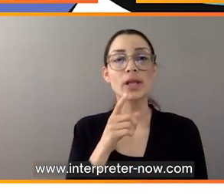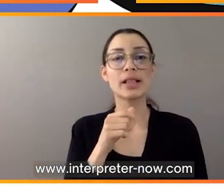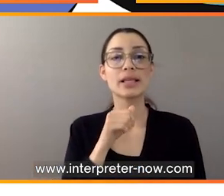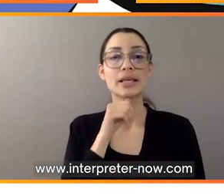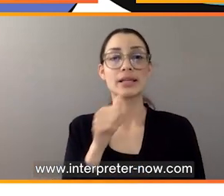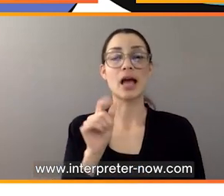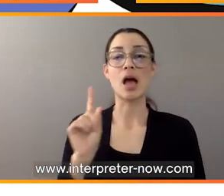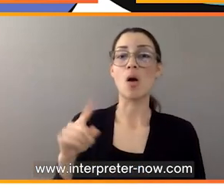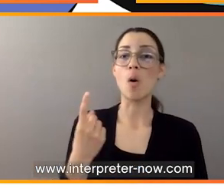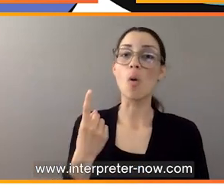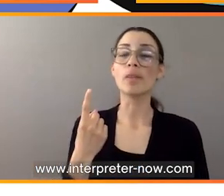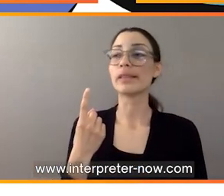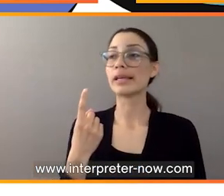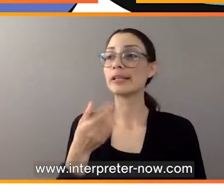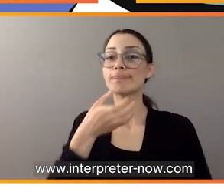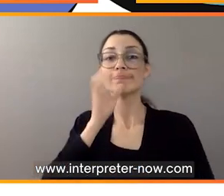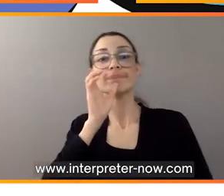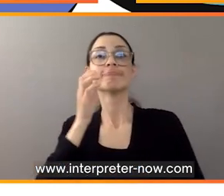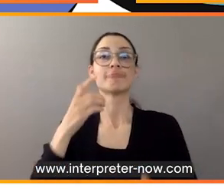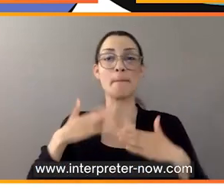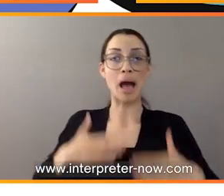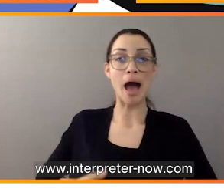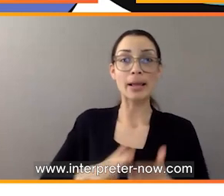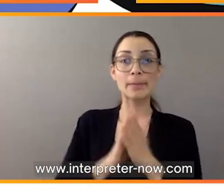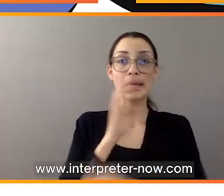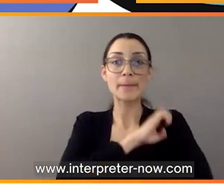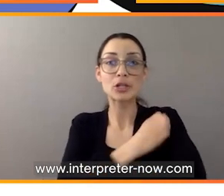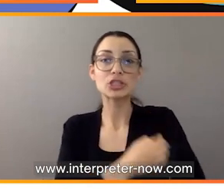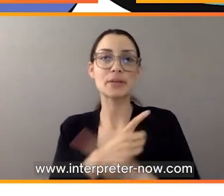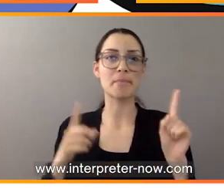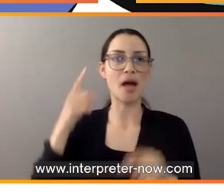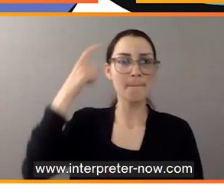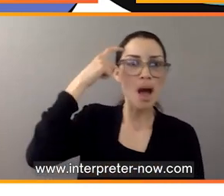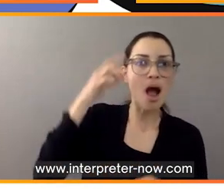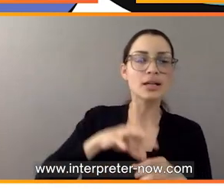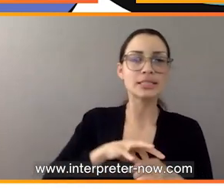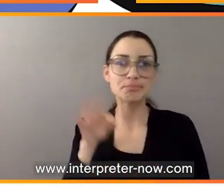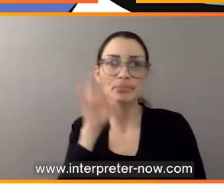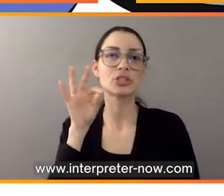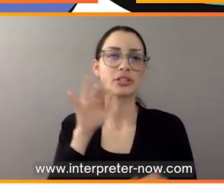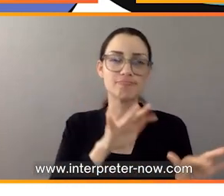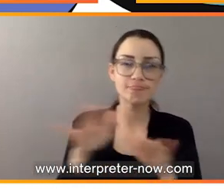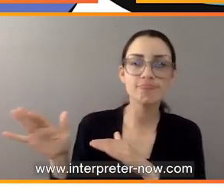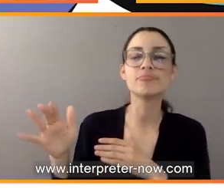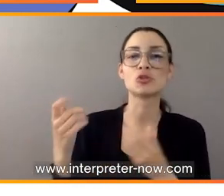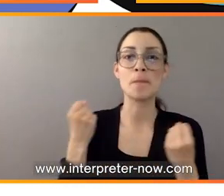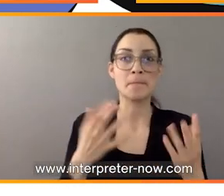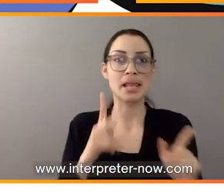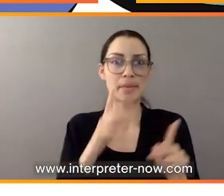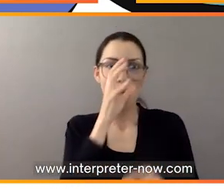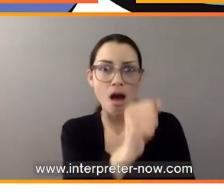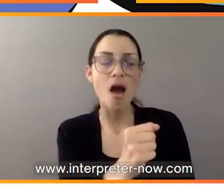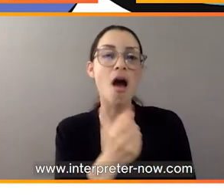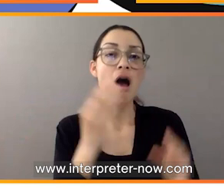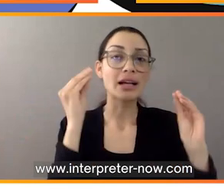everybody, students, teachers, you name it. So it became more diverse. And so the challenge there was twofold. One is, how do you